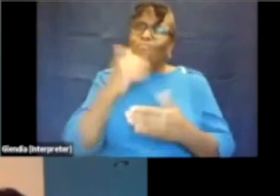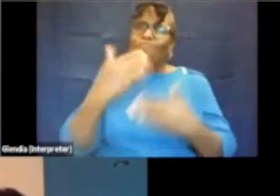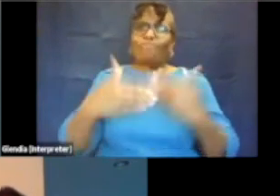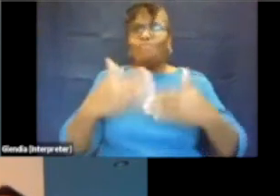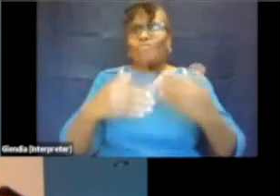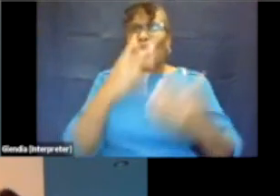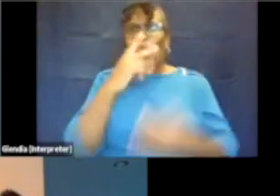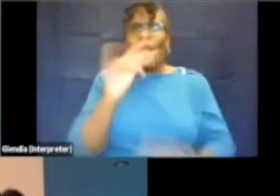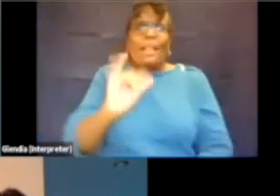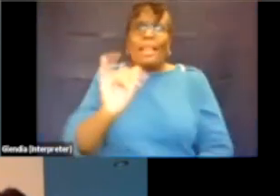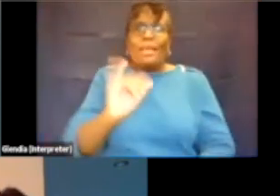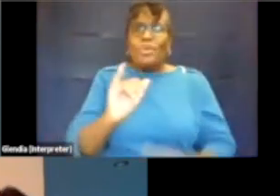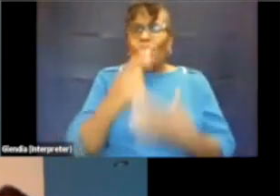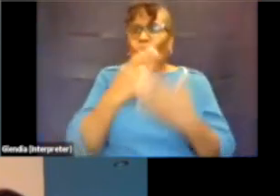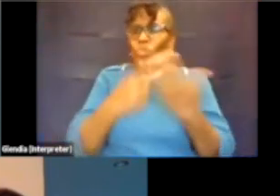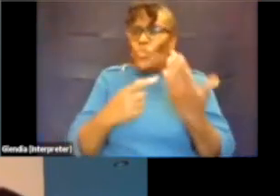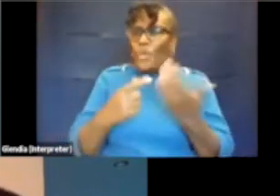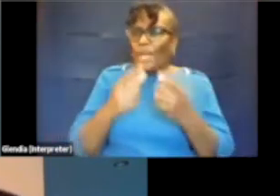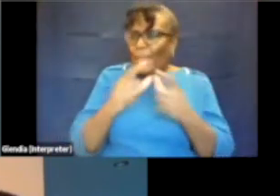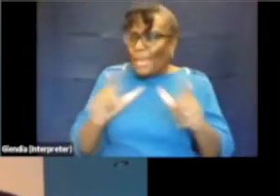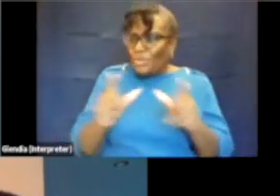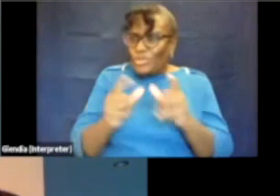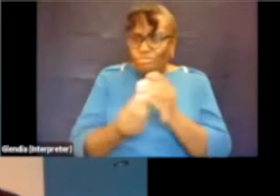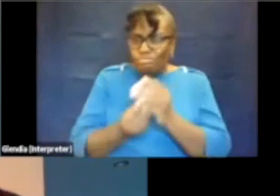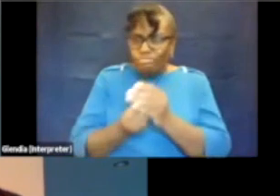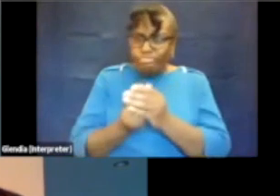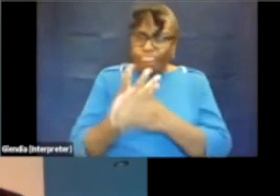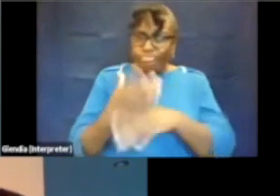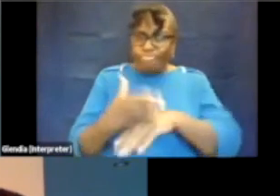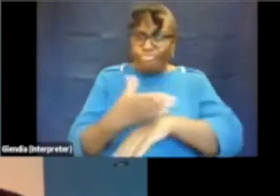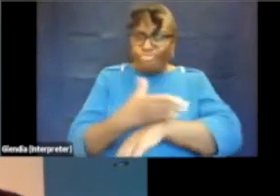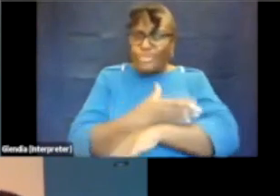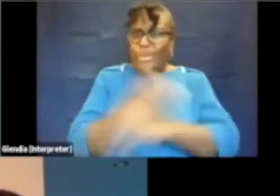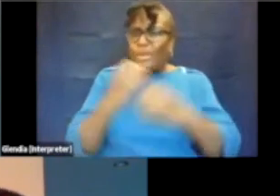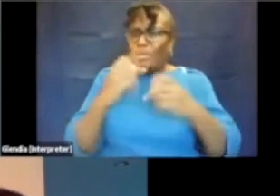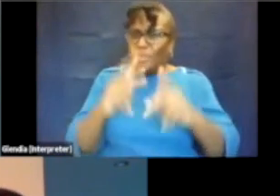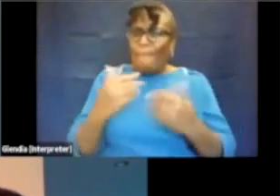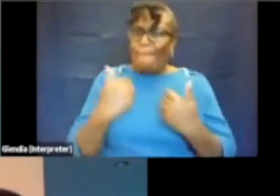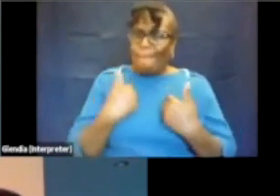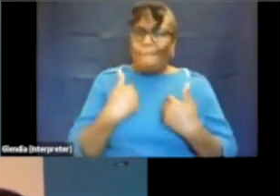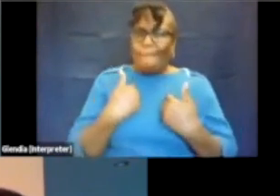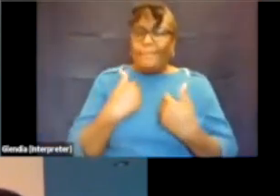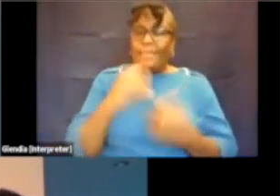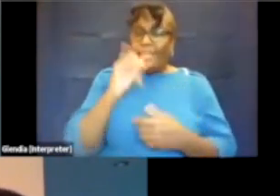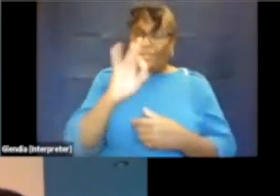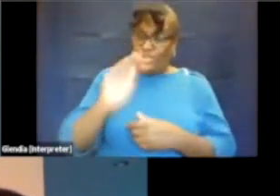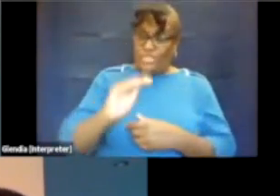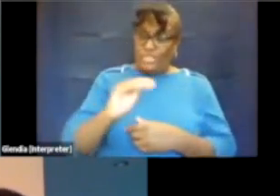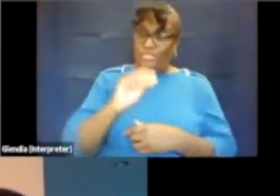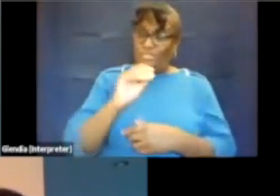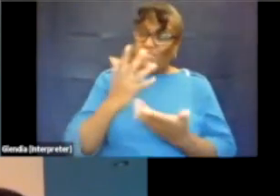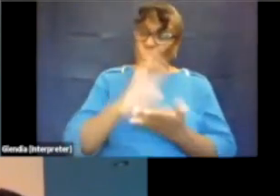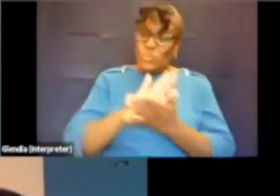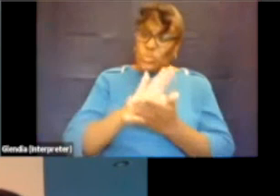with? What language growth opportunities are you looking at? And if your child's at school age,